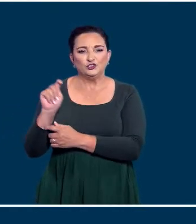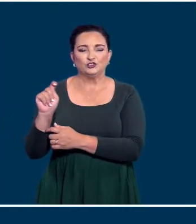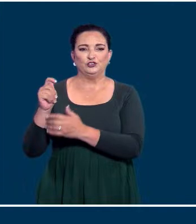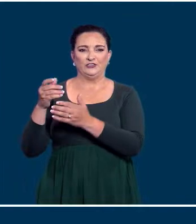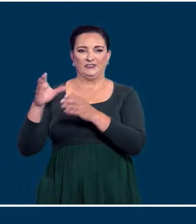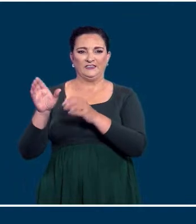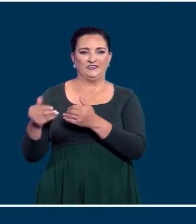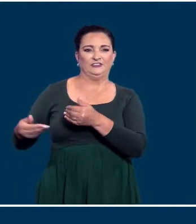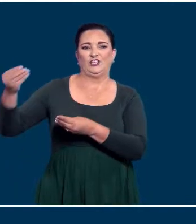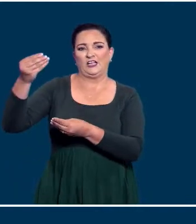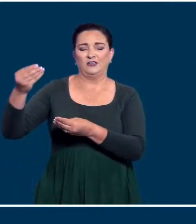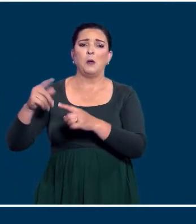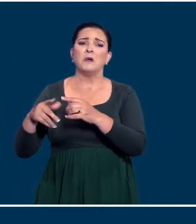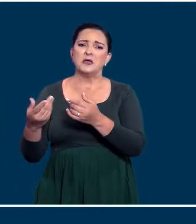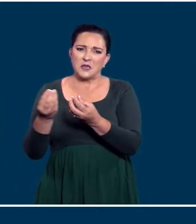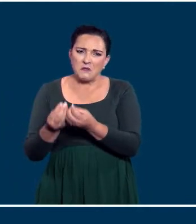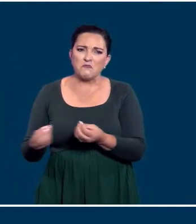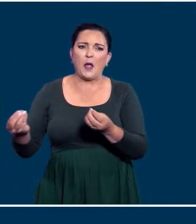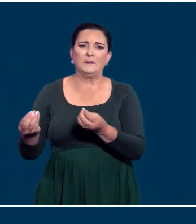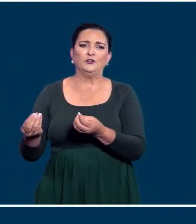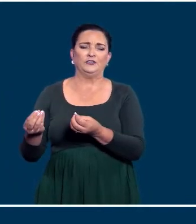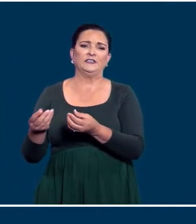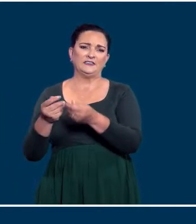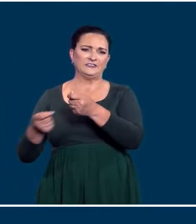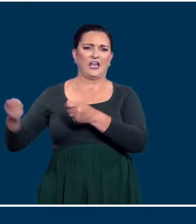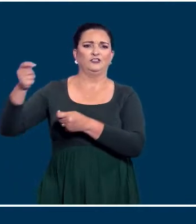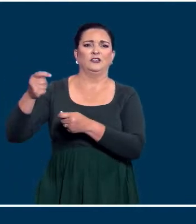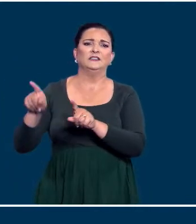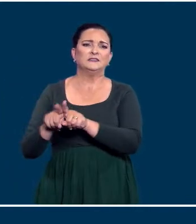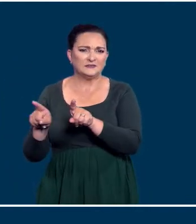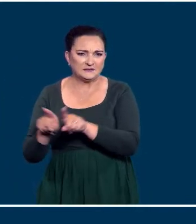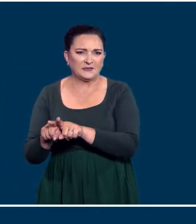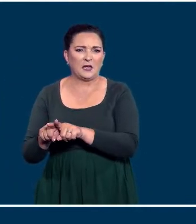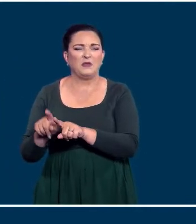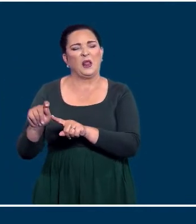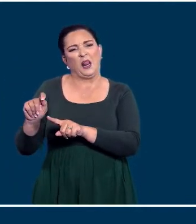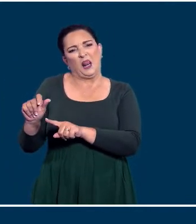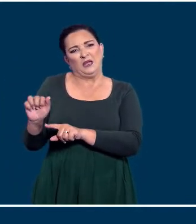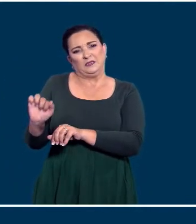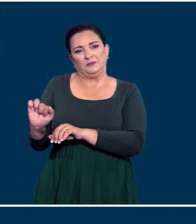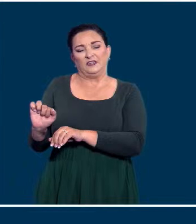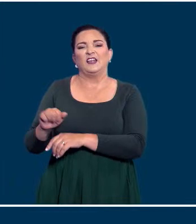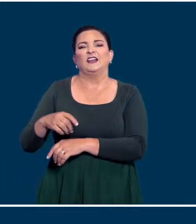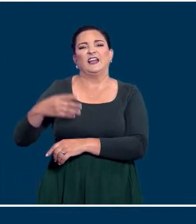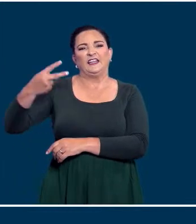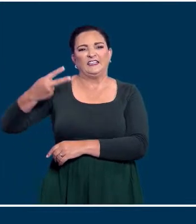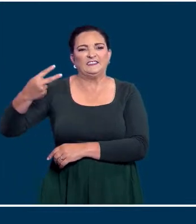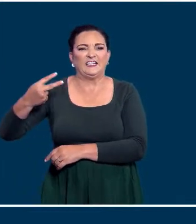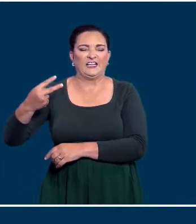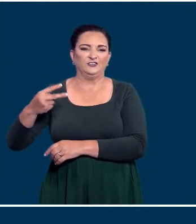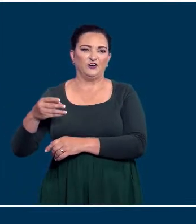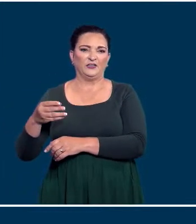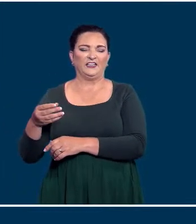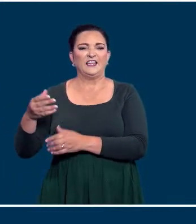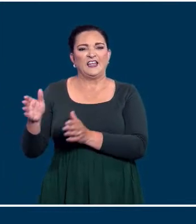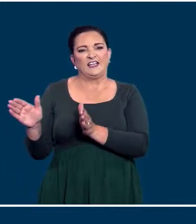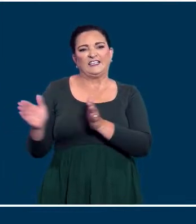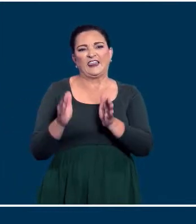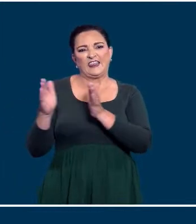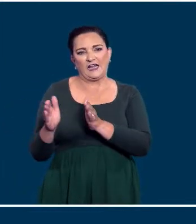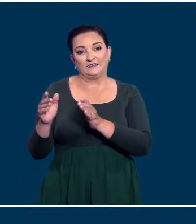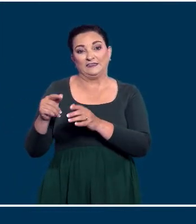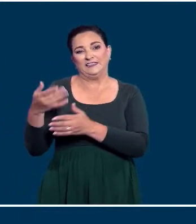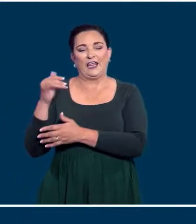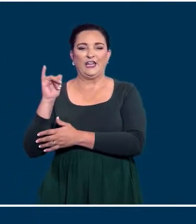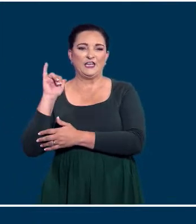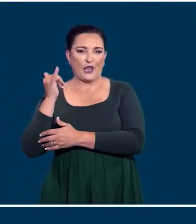of volatility, driven both by mining and agriculture, but the secondary sector, which is in yellow, has been and